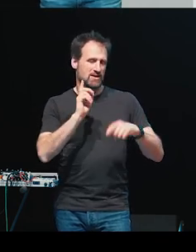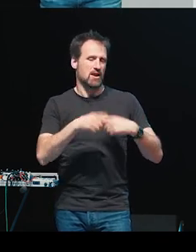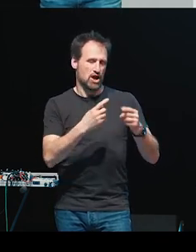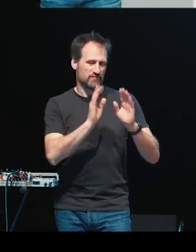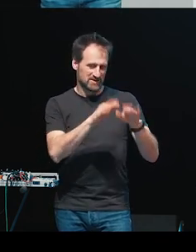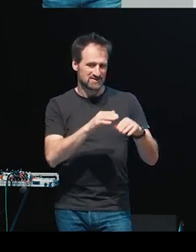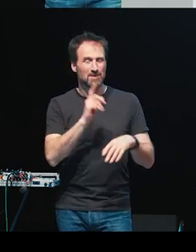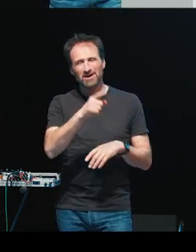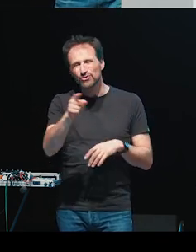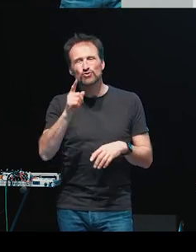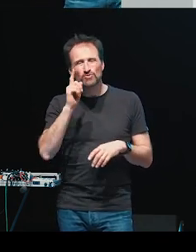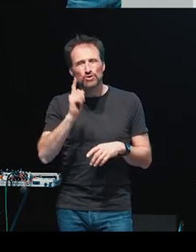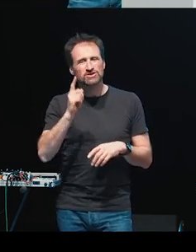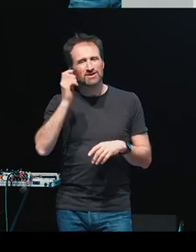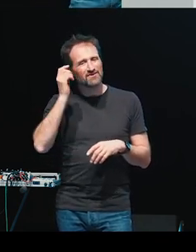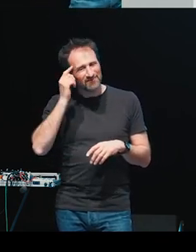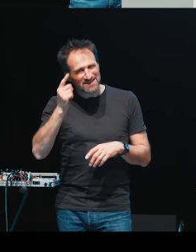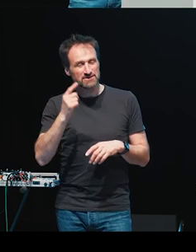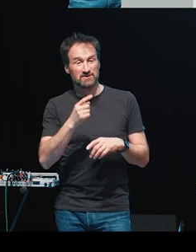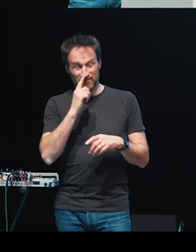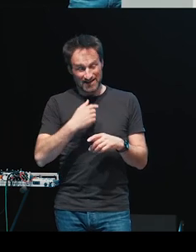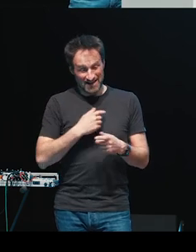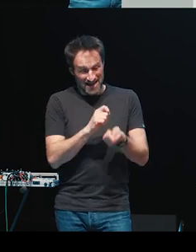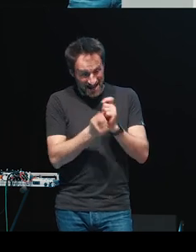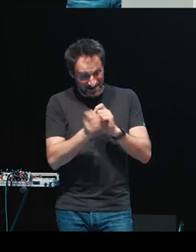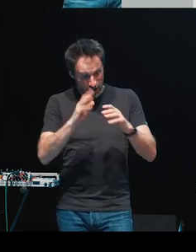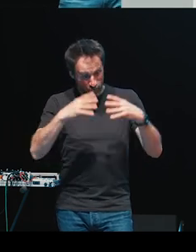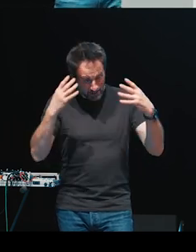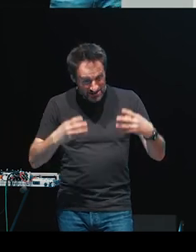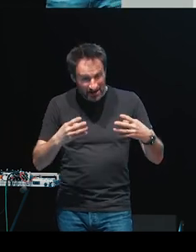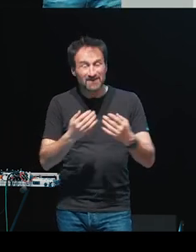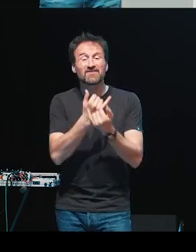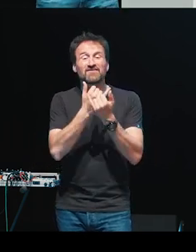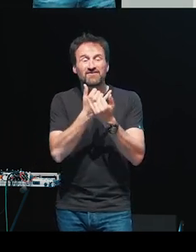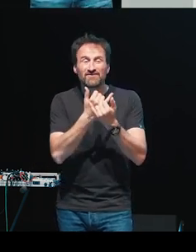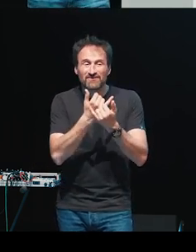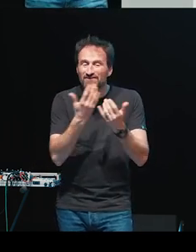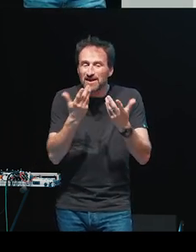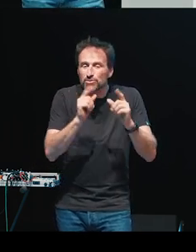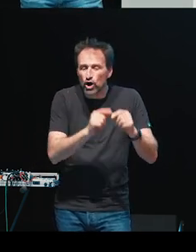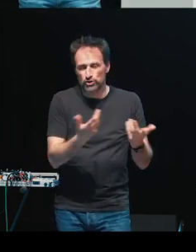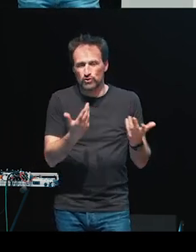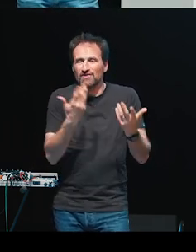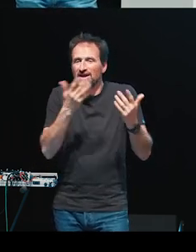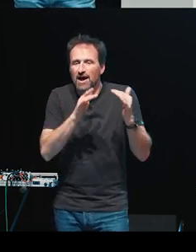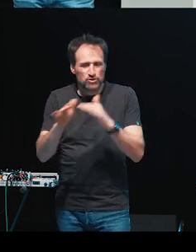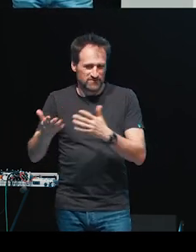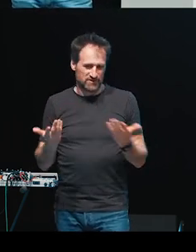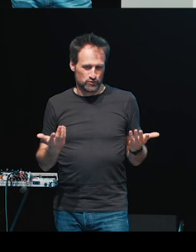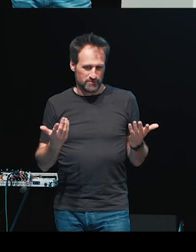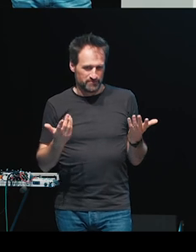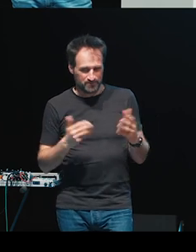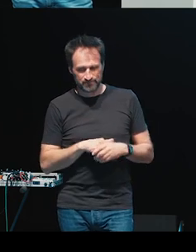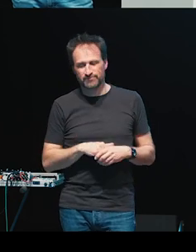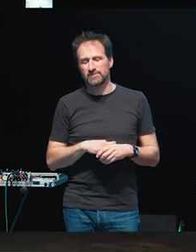and why you are doing it. Build tools you can trust. But you're starting off with A/B testing. There